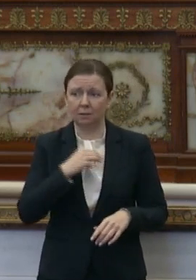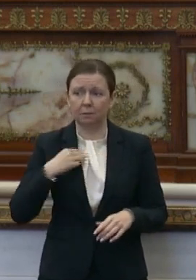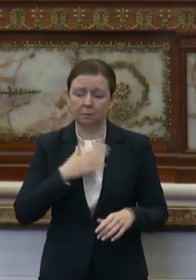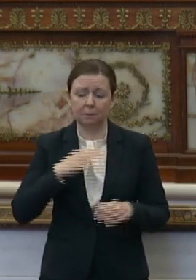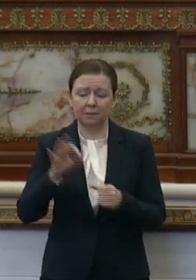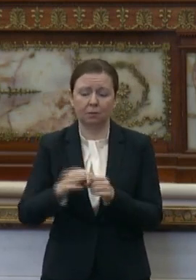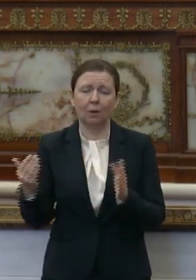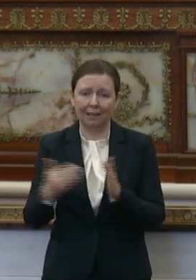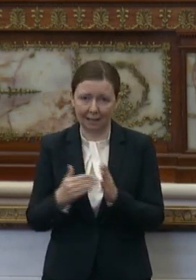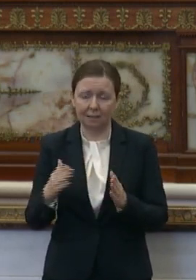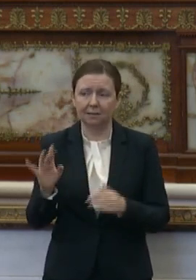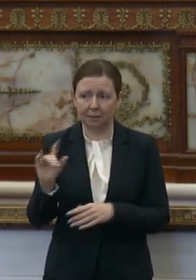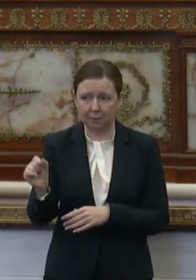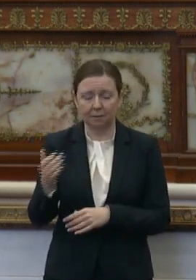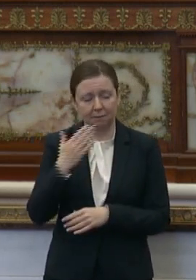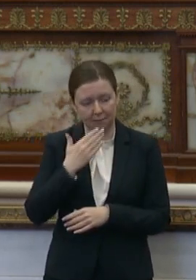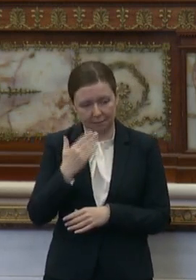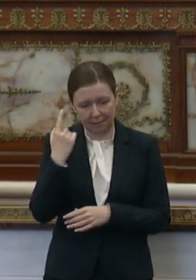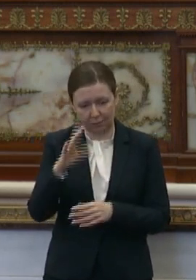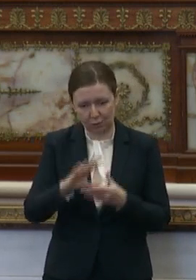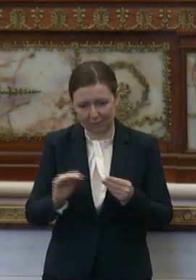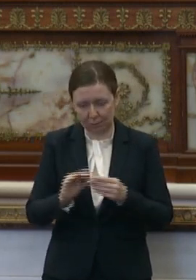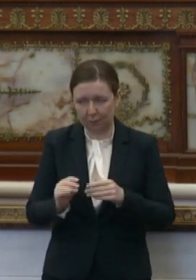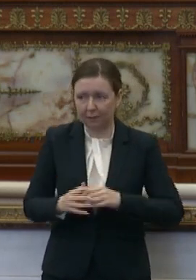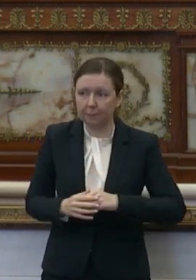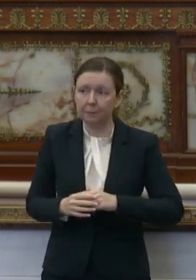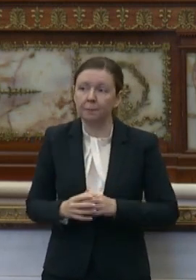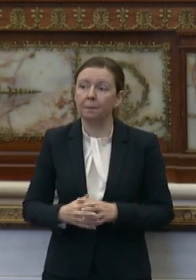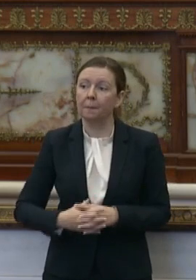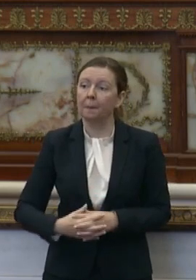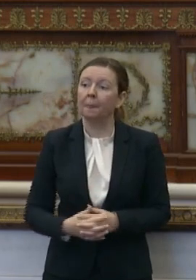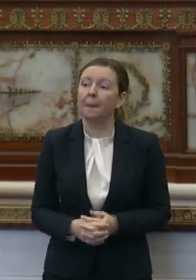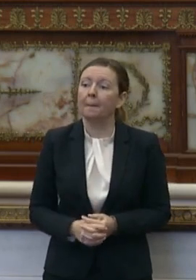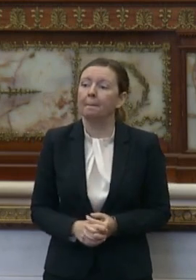vote against these bills. Thank you, sir, for your testimony.